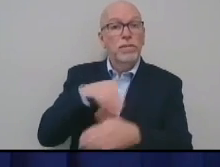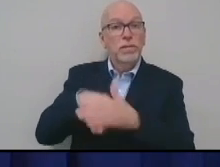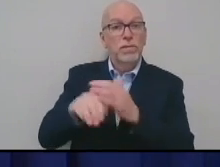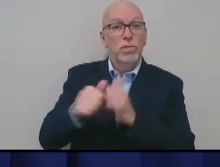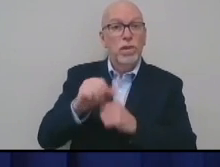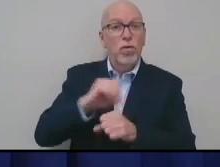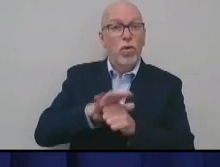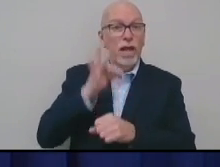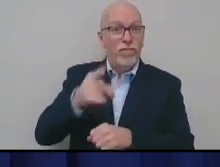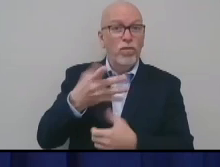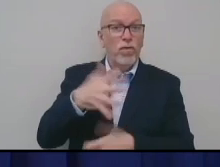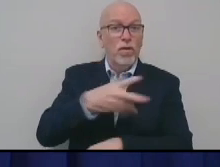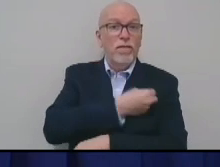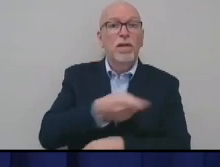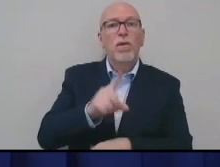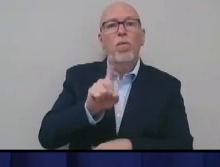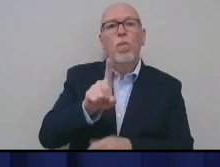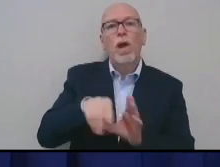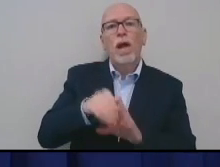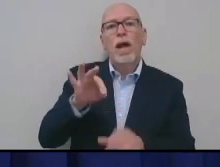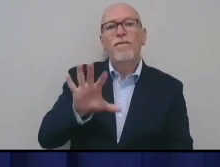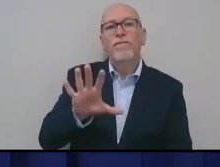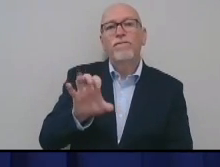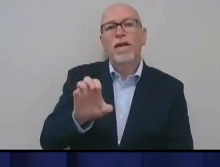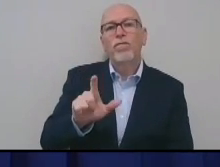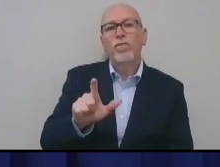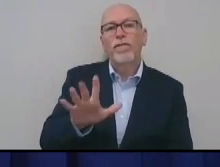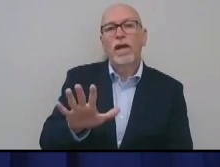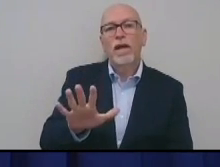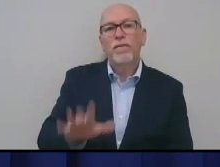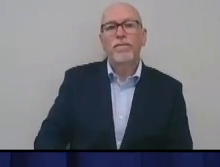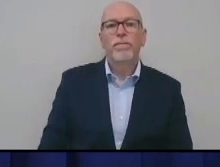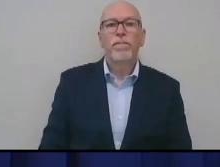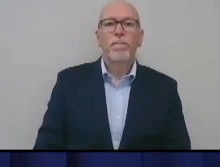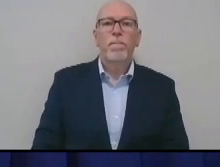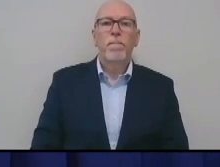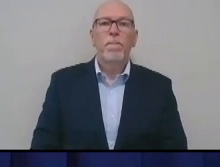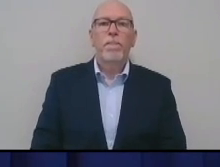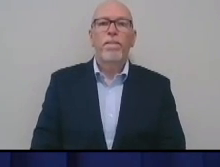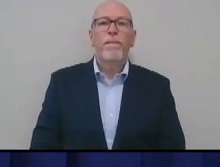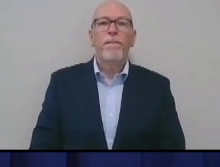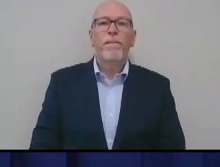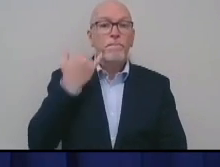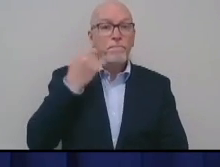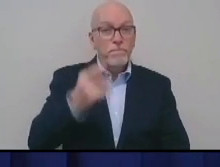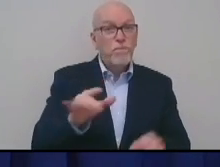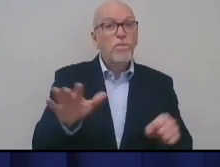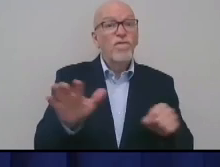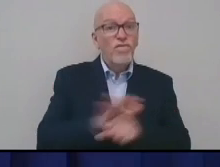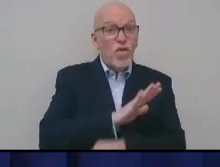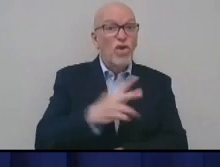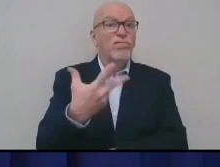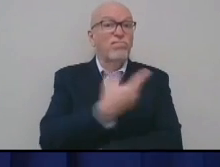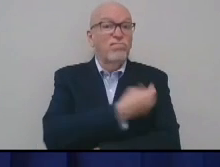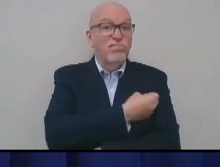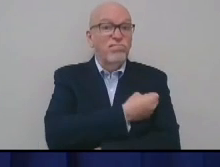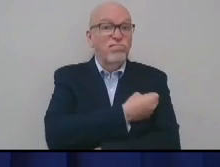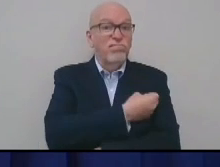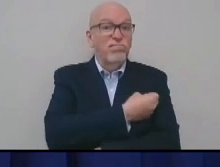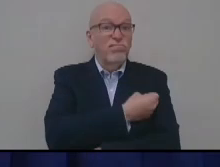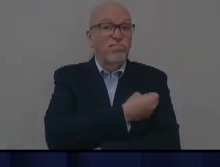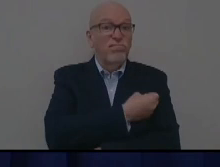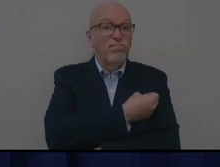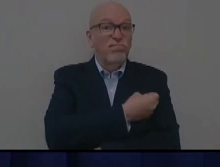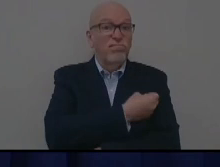are approximately 1 in 525. And if you are fully immunized, your odds of being hospitalized